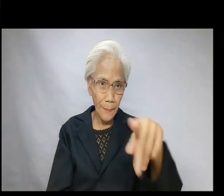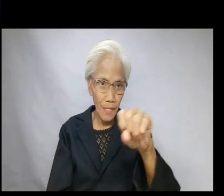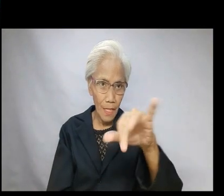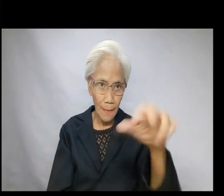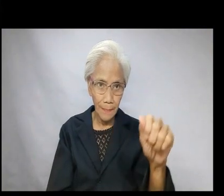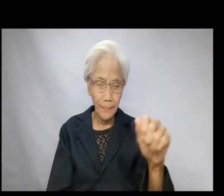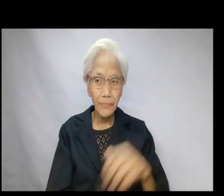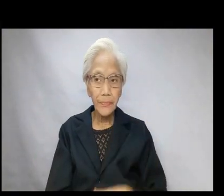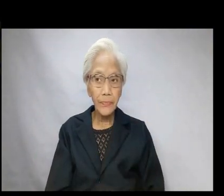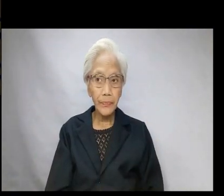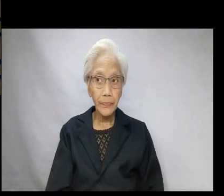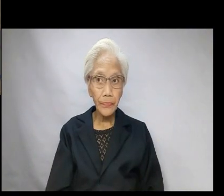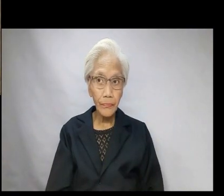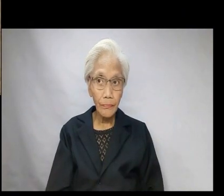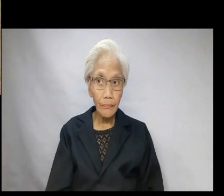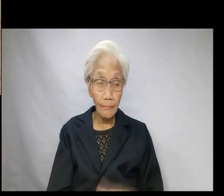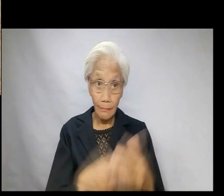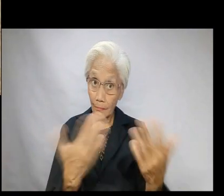polydipsia.